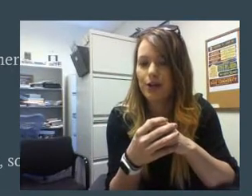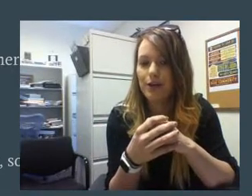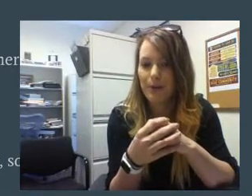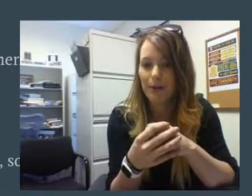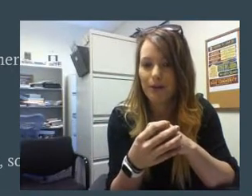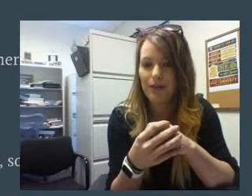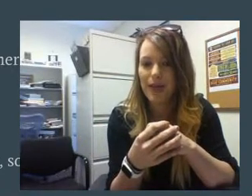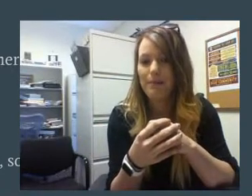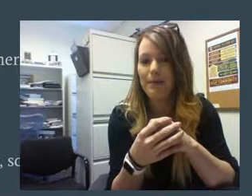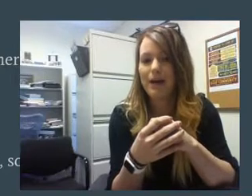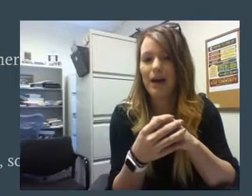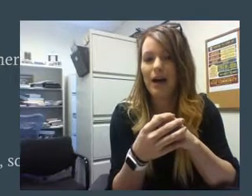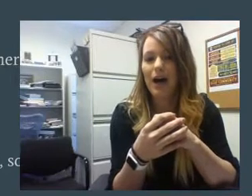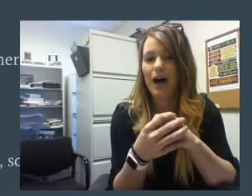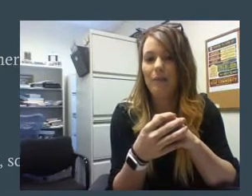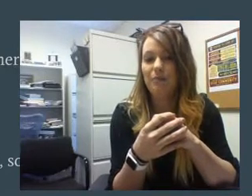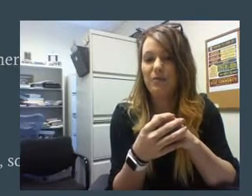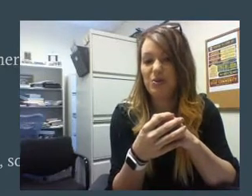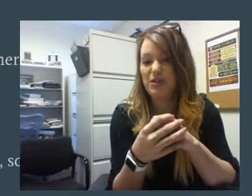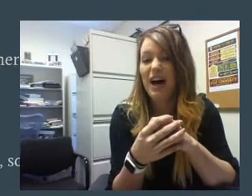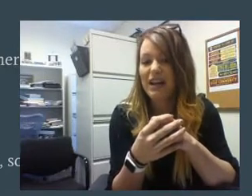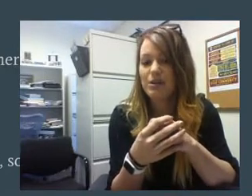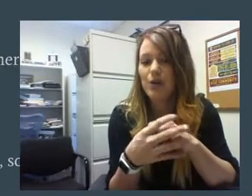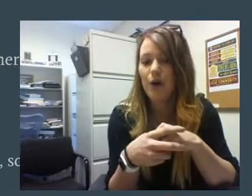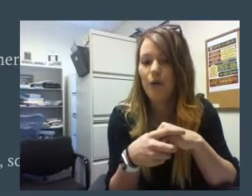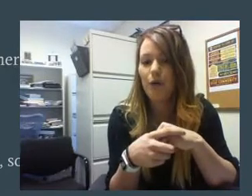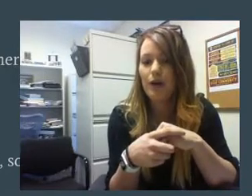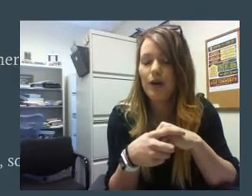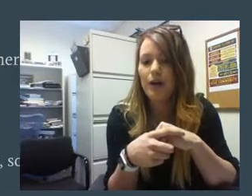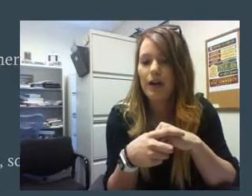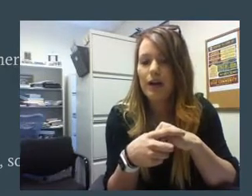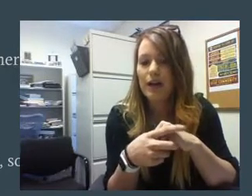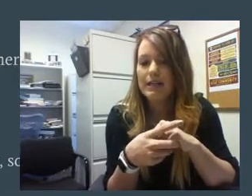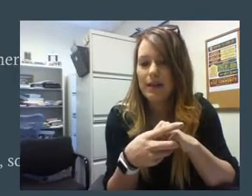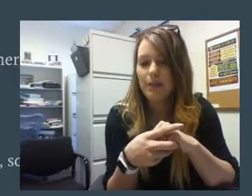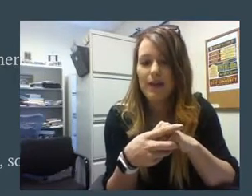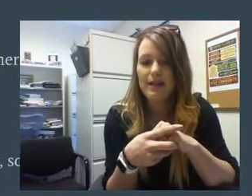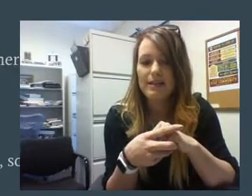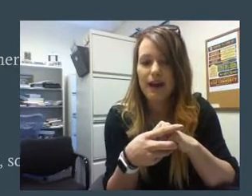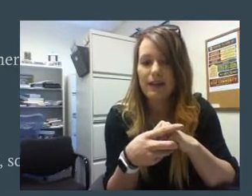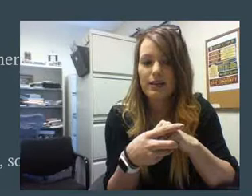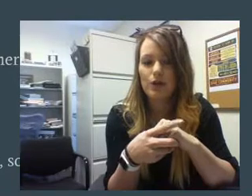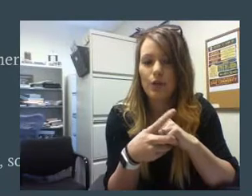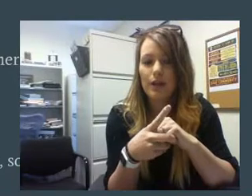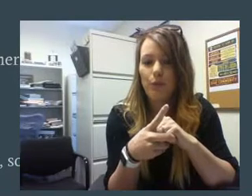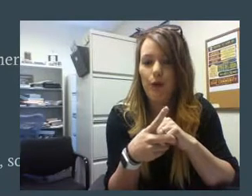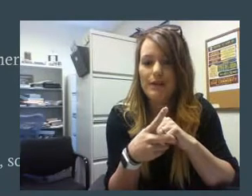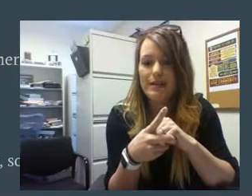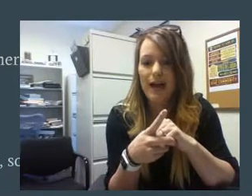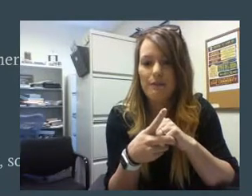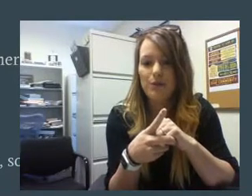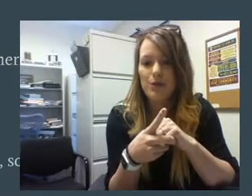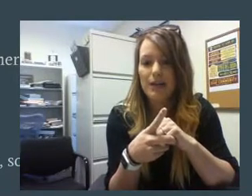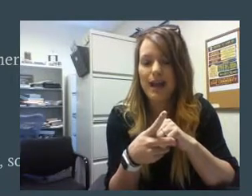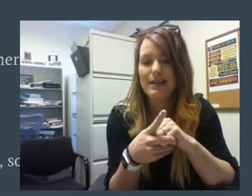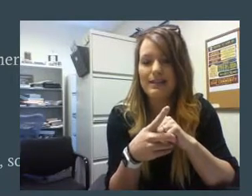are hearing people that maybe use sign. So, an example of that is the fact that there's only one